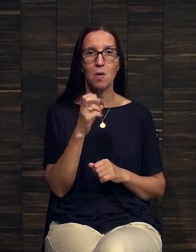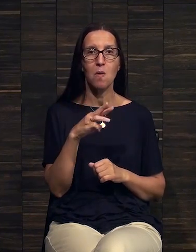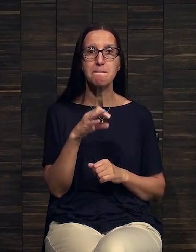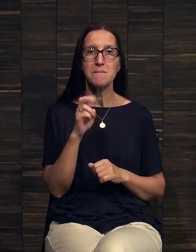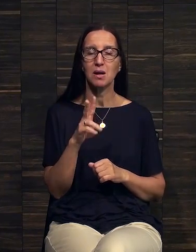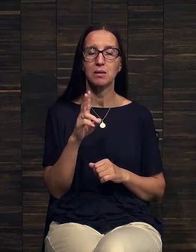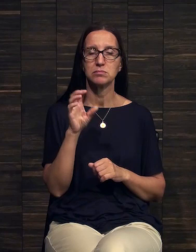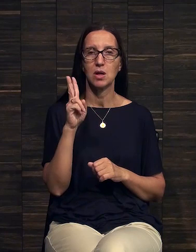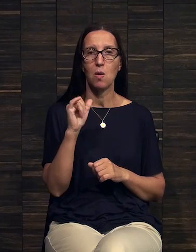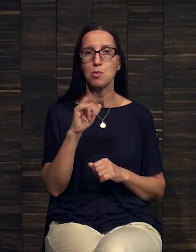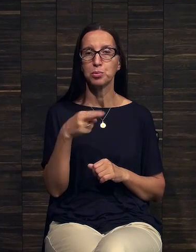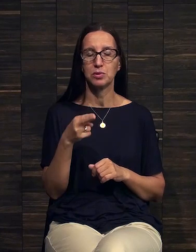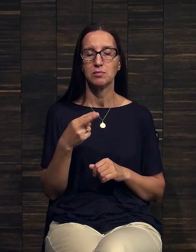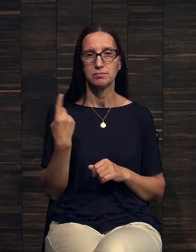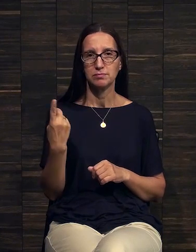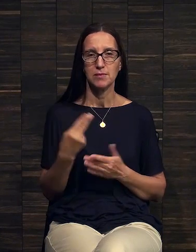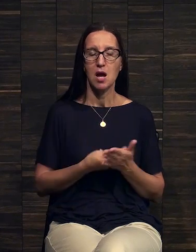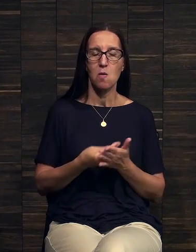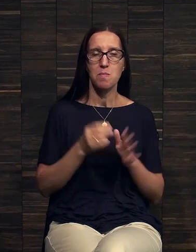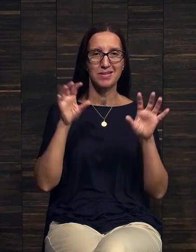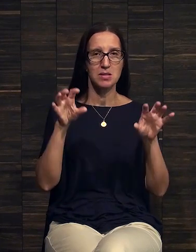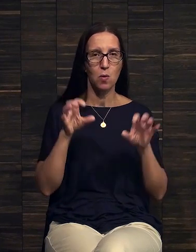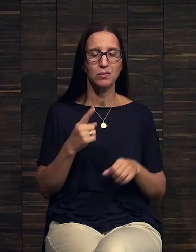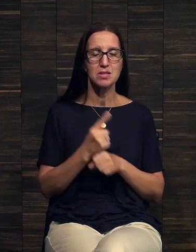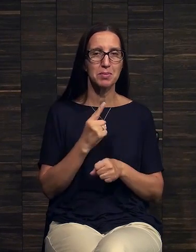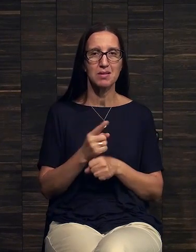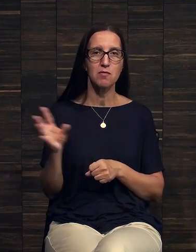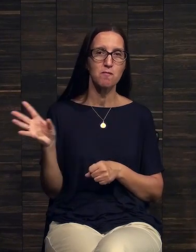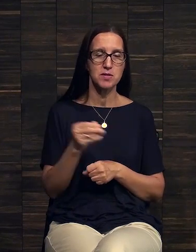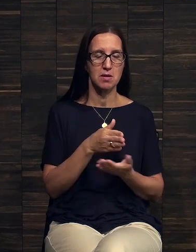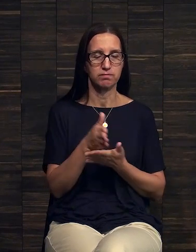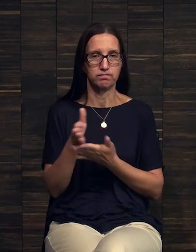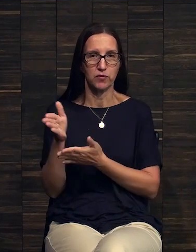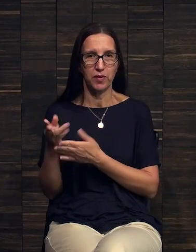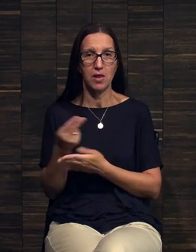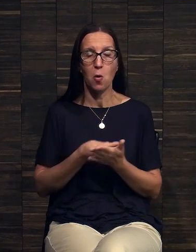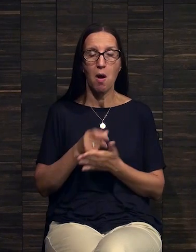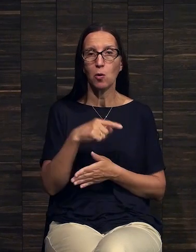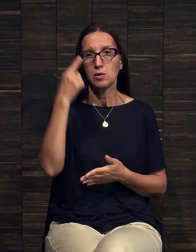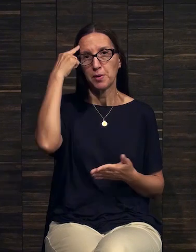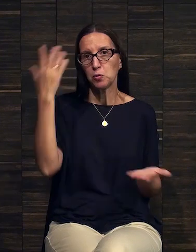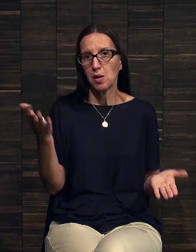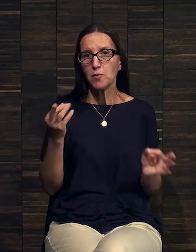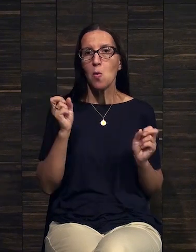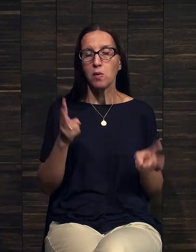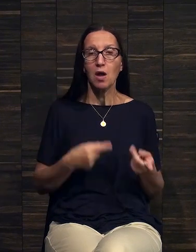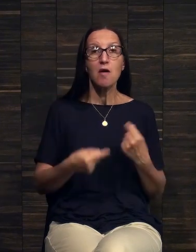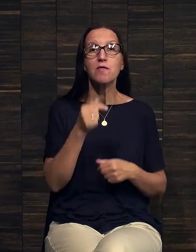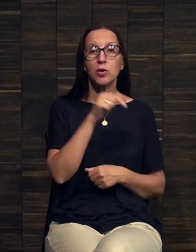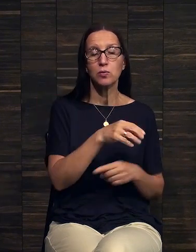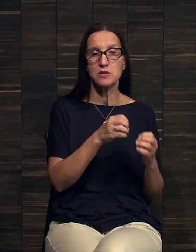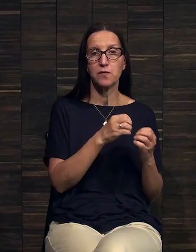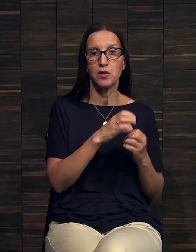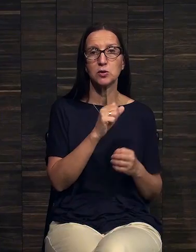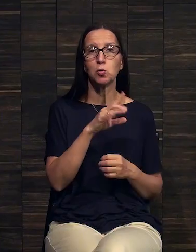60s. The comic code prohibited all other types of comics. The people said, what do we need